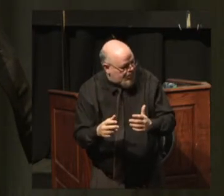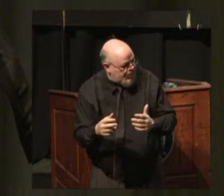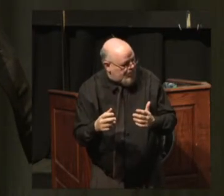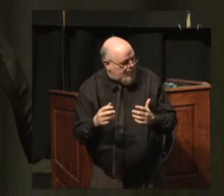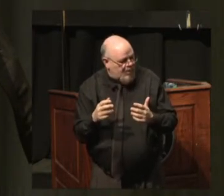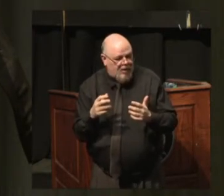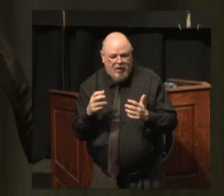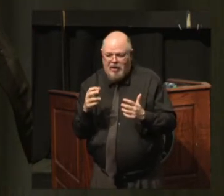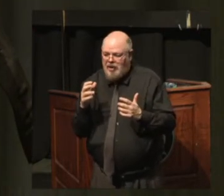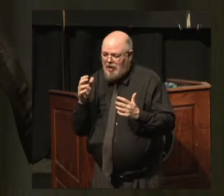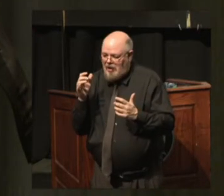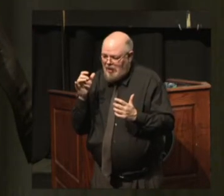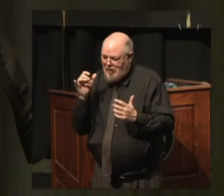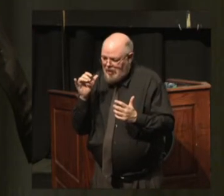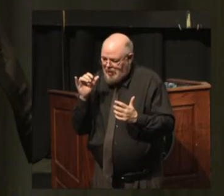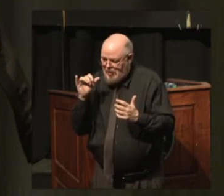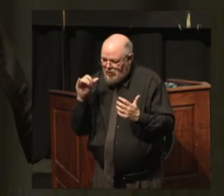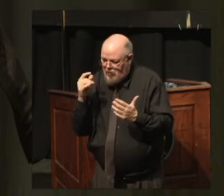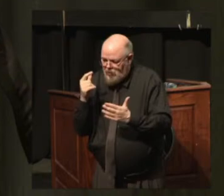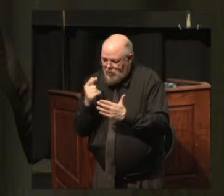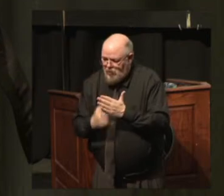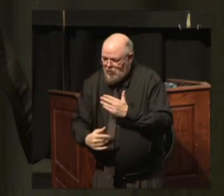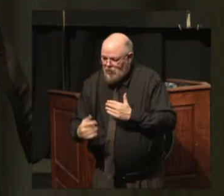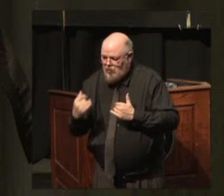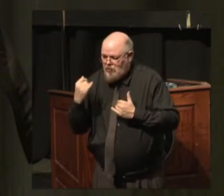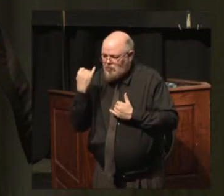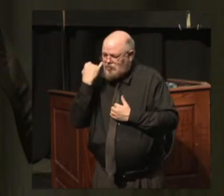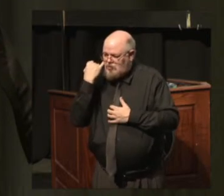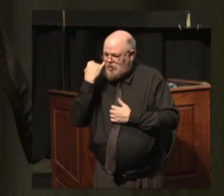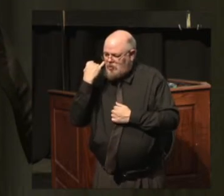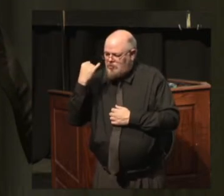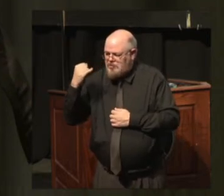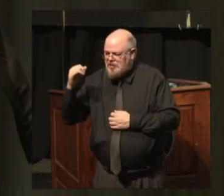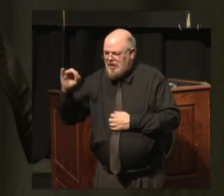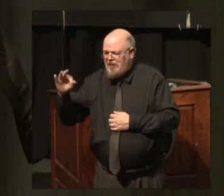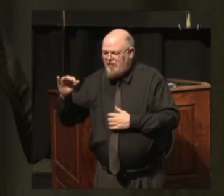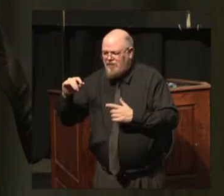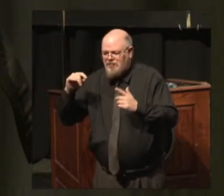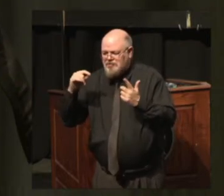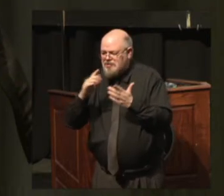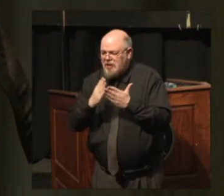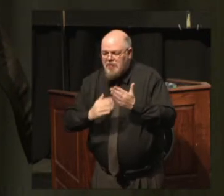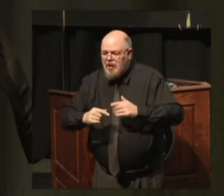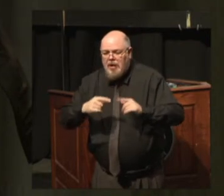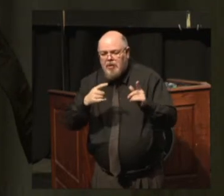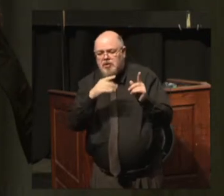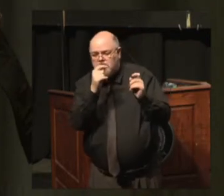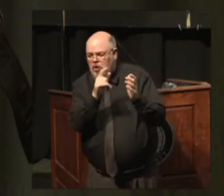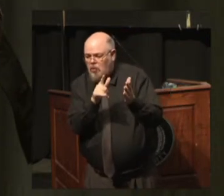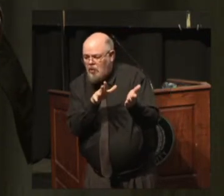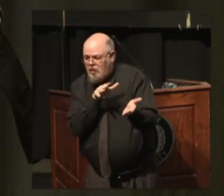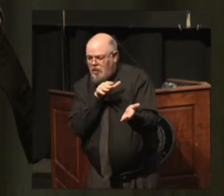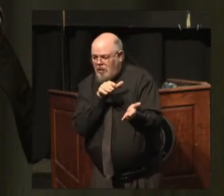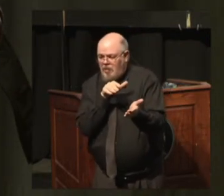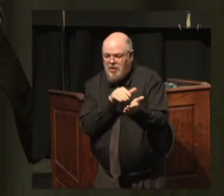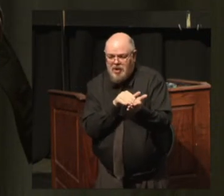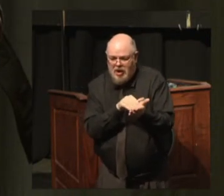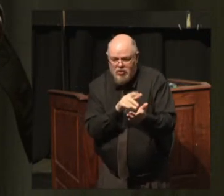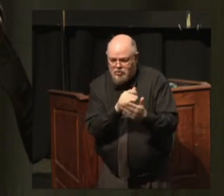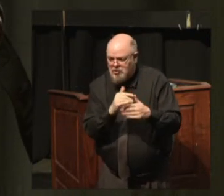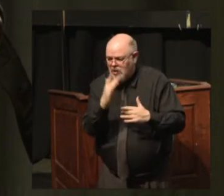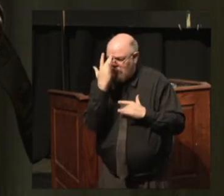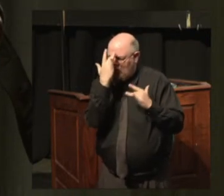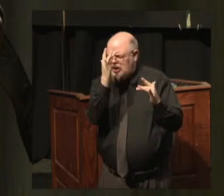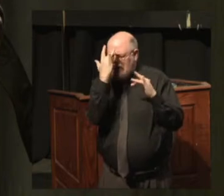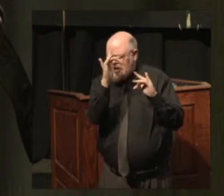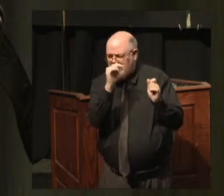this. What if some brilliant mind had given me steroids when I got to the hospital? Would I have numbness in this leg and have to